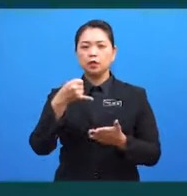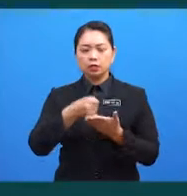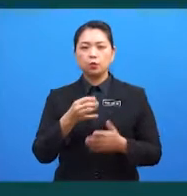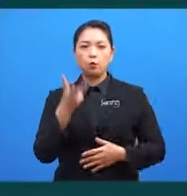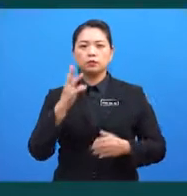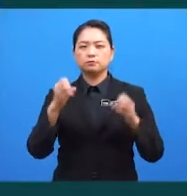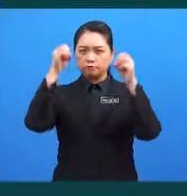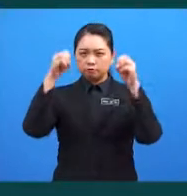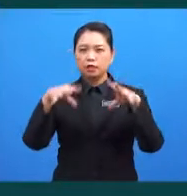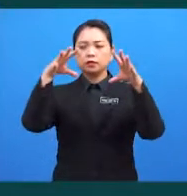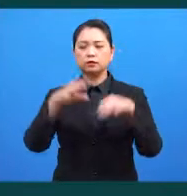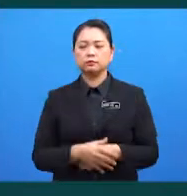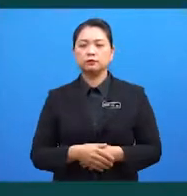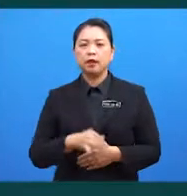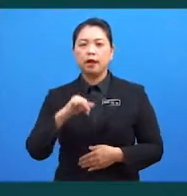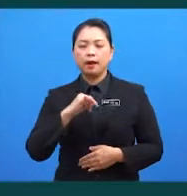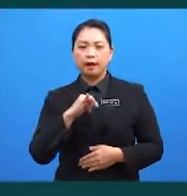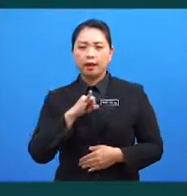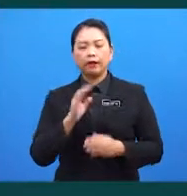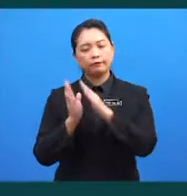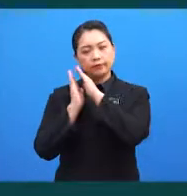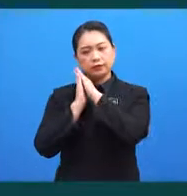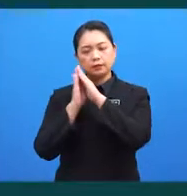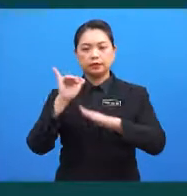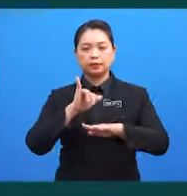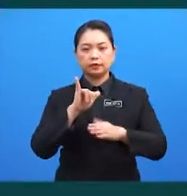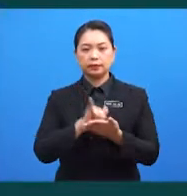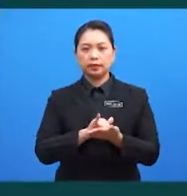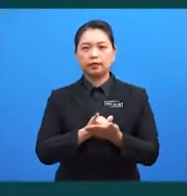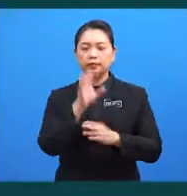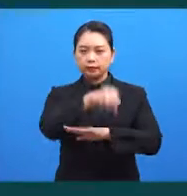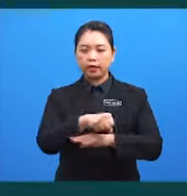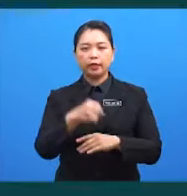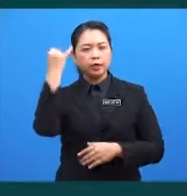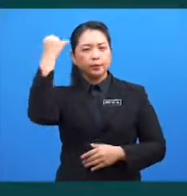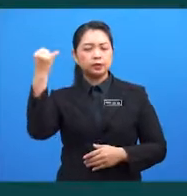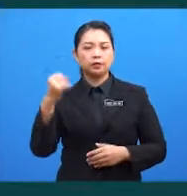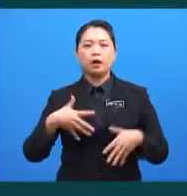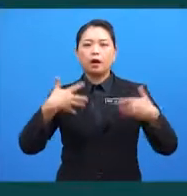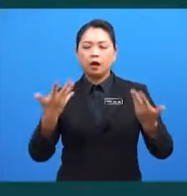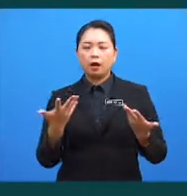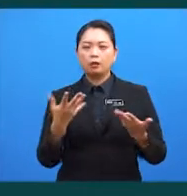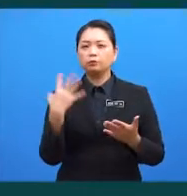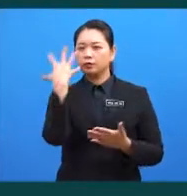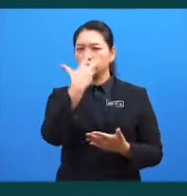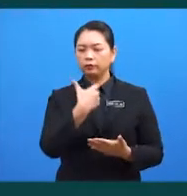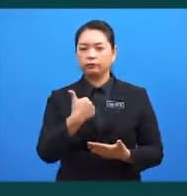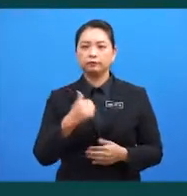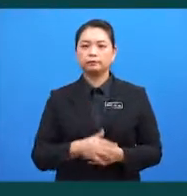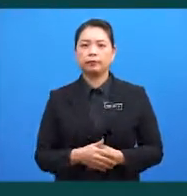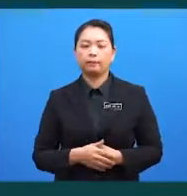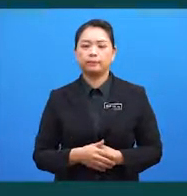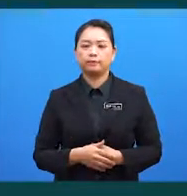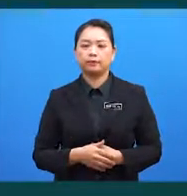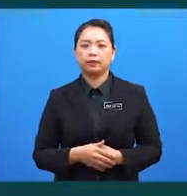magical. I fell asleep that night, imagining how wonderful life as a Bedouin might be. Roaming,